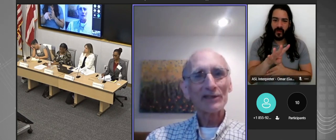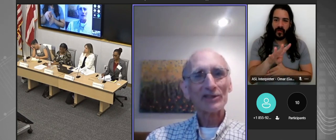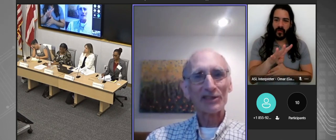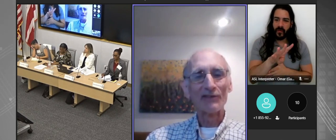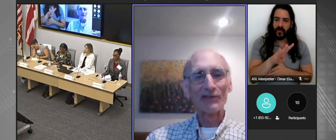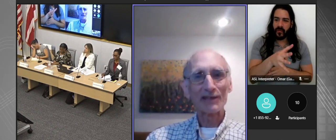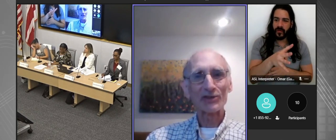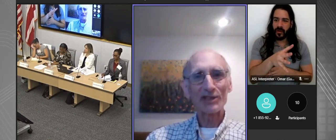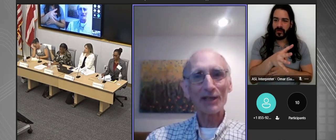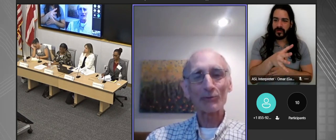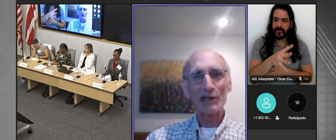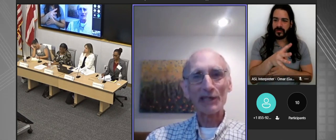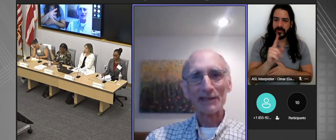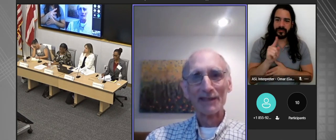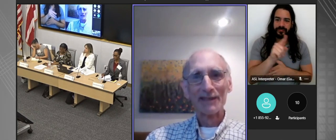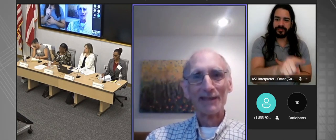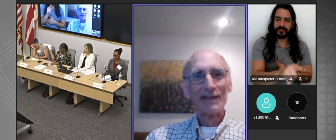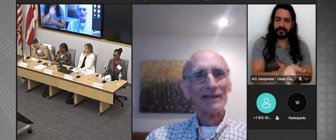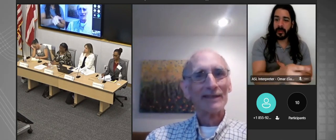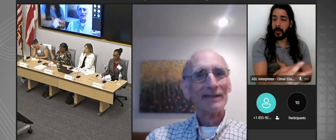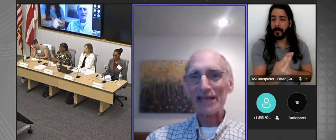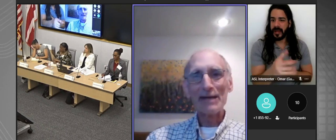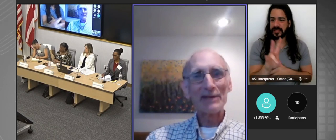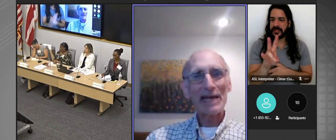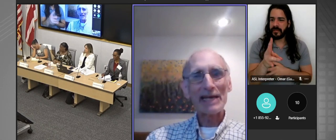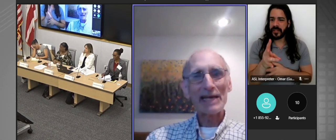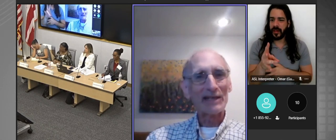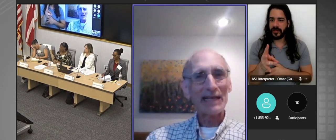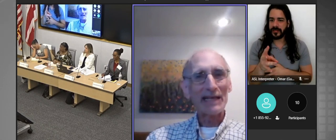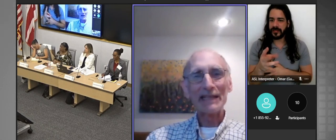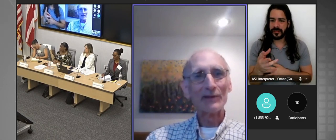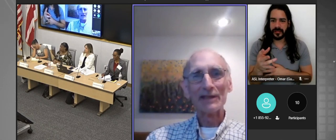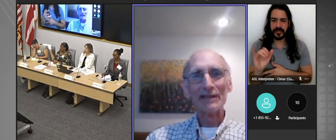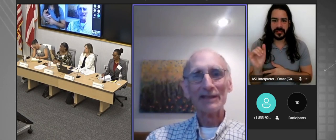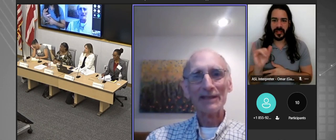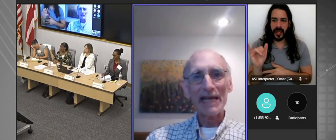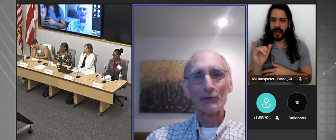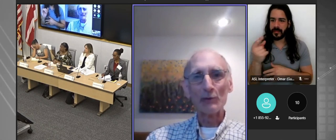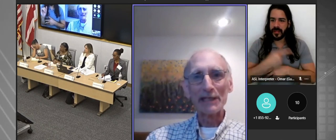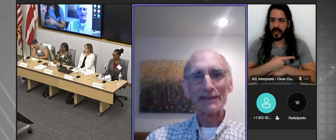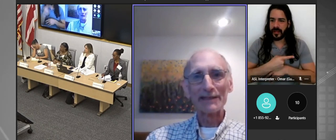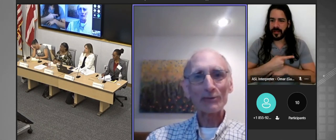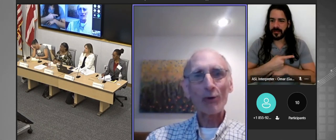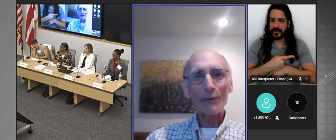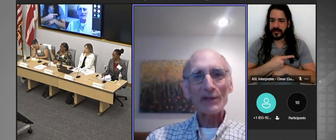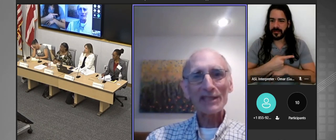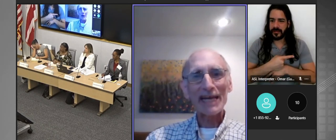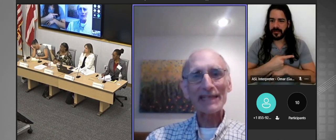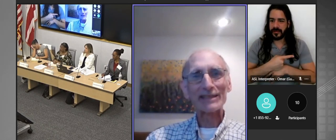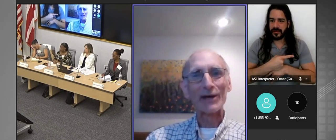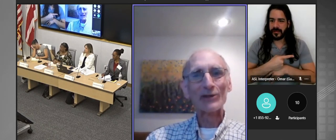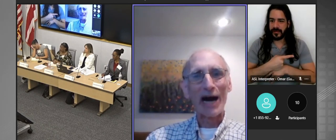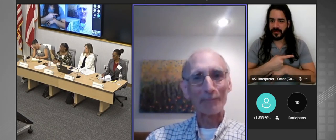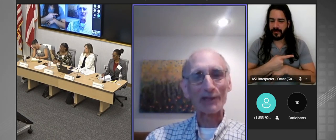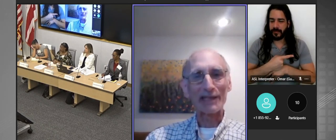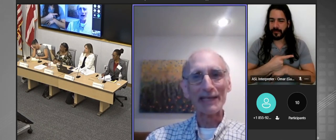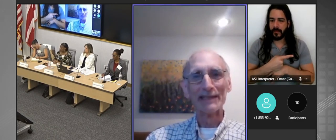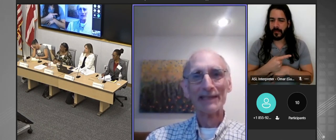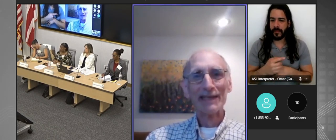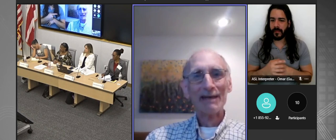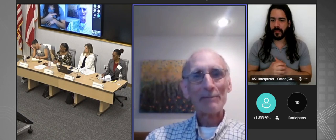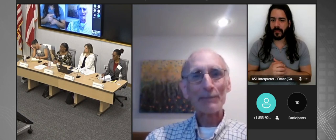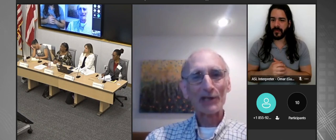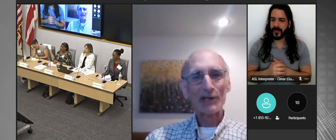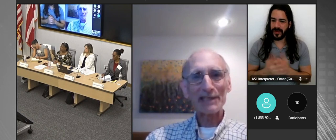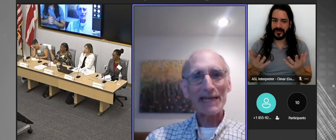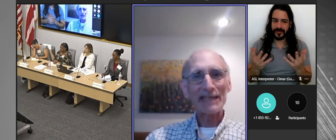can pay $4 one way, $7 the other way, the same day on any given